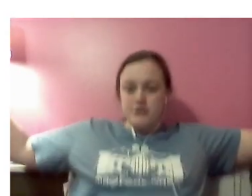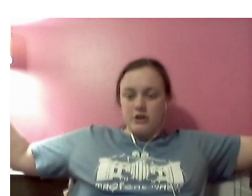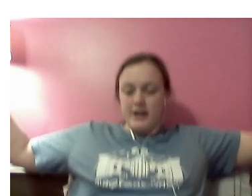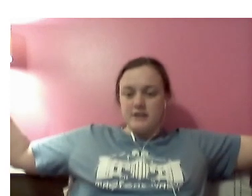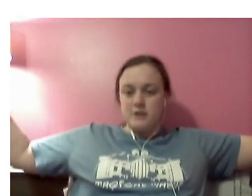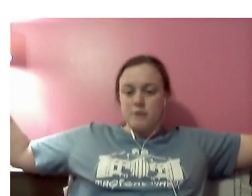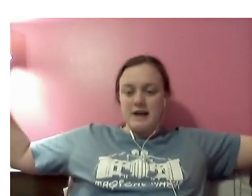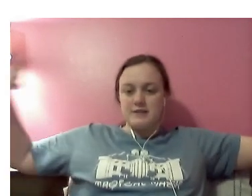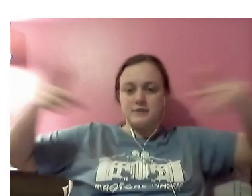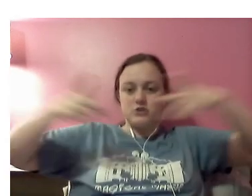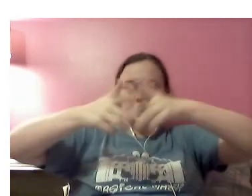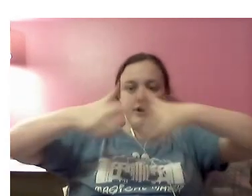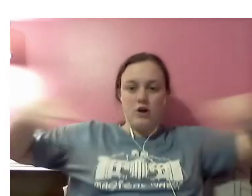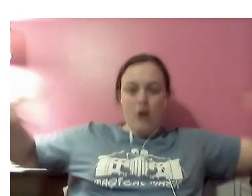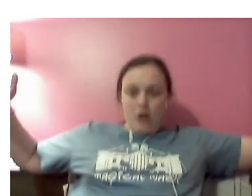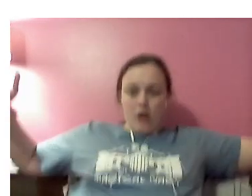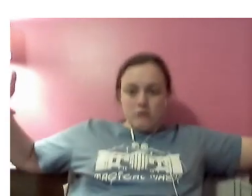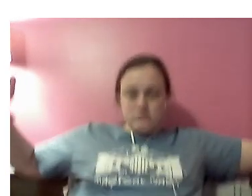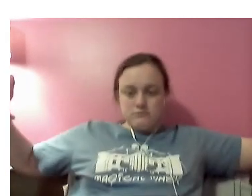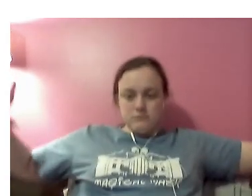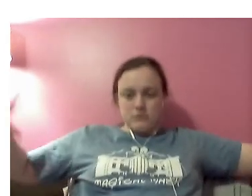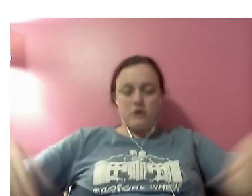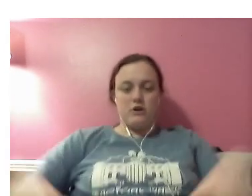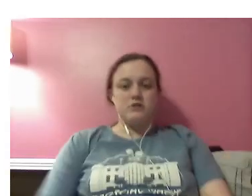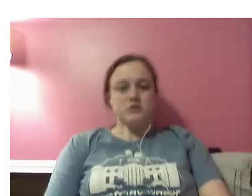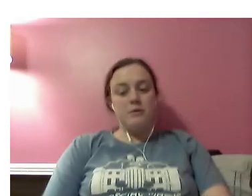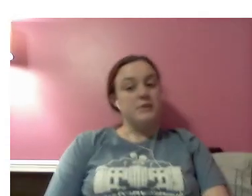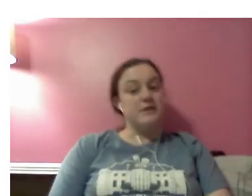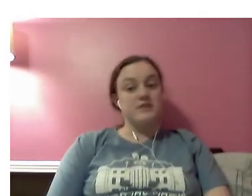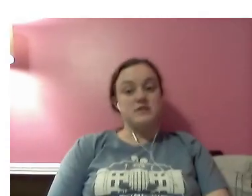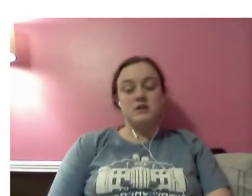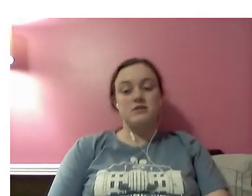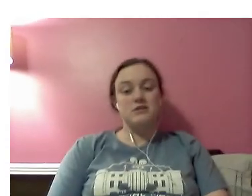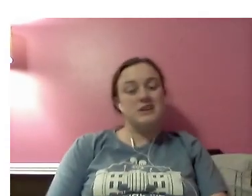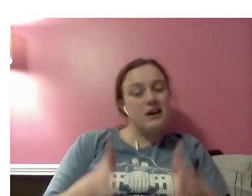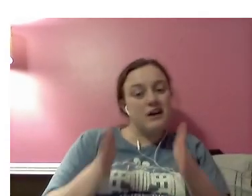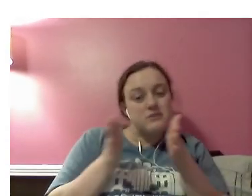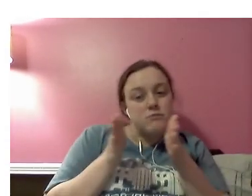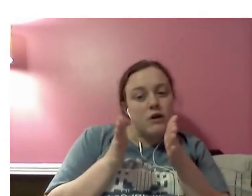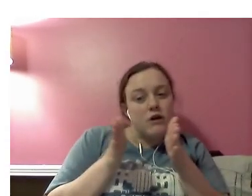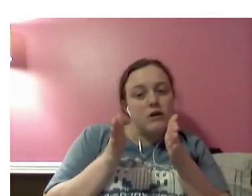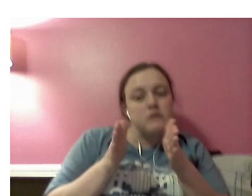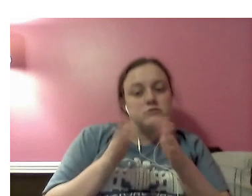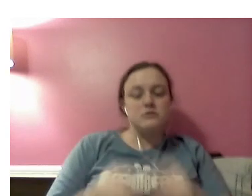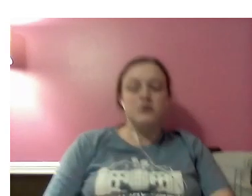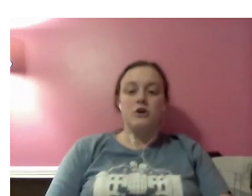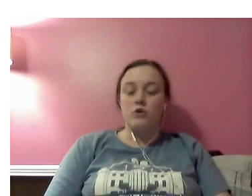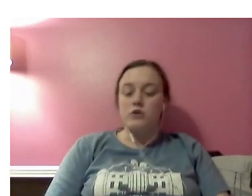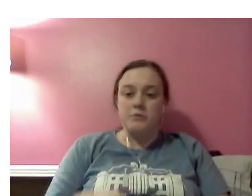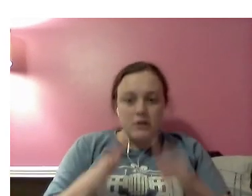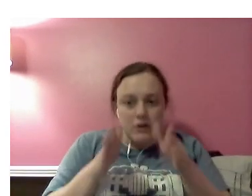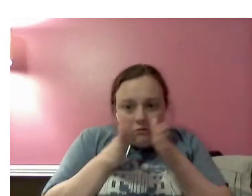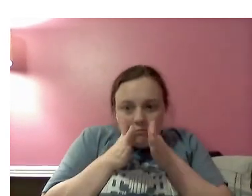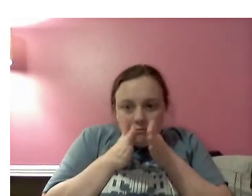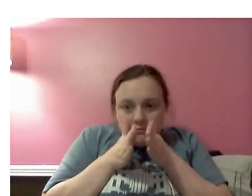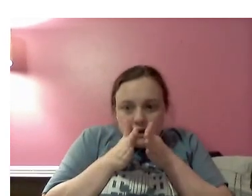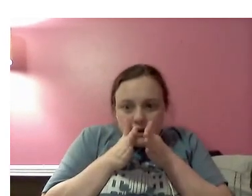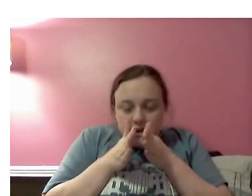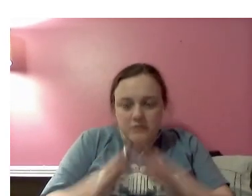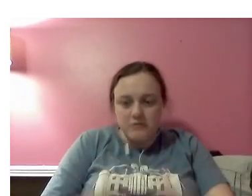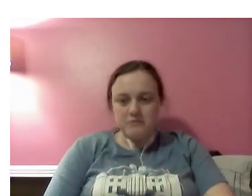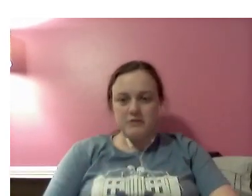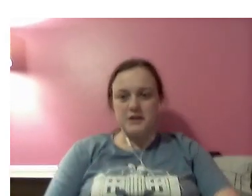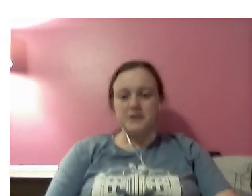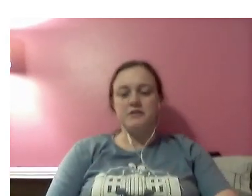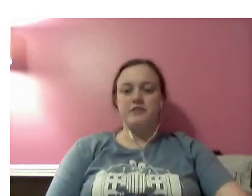large, and your hands go past the screen. Large. But if it's kind of small, or it can be like